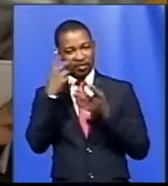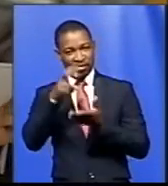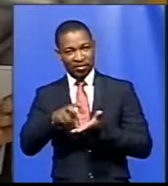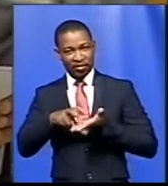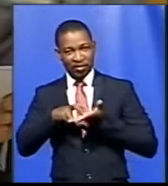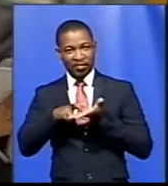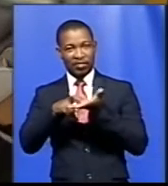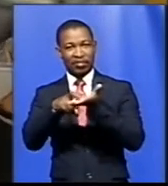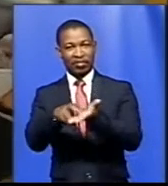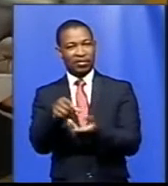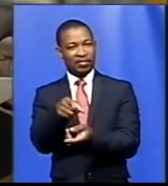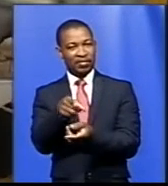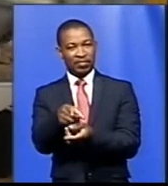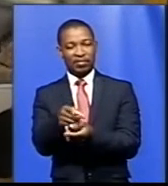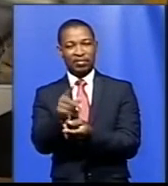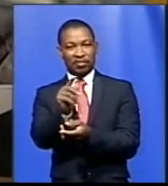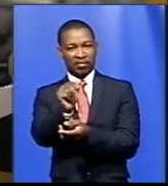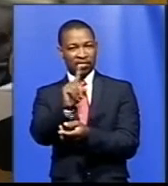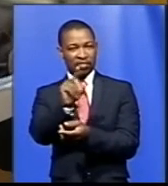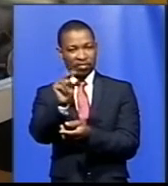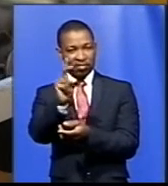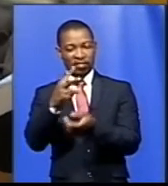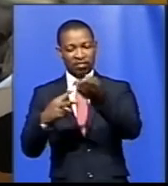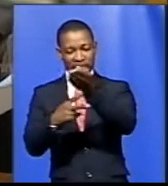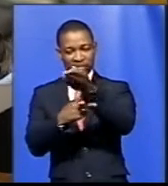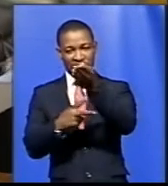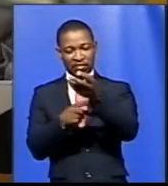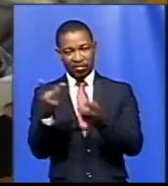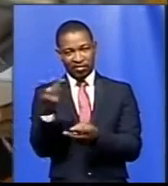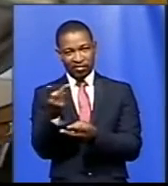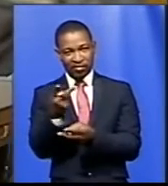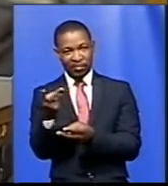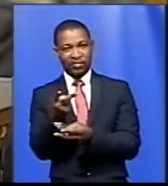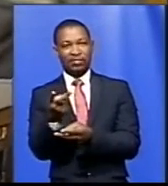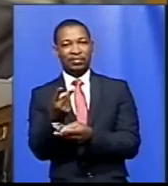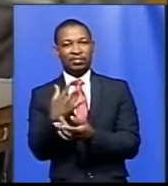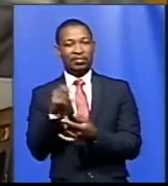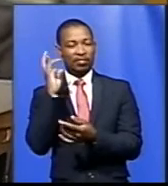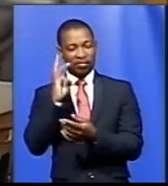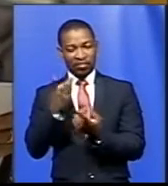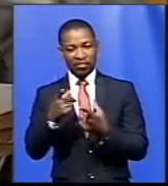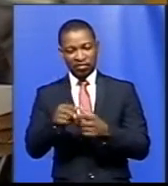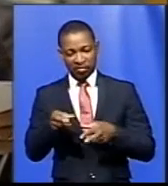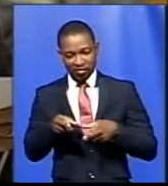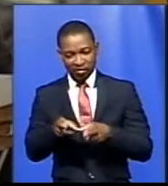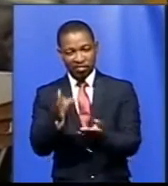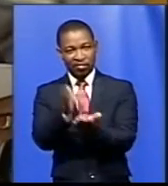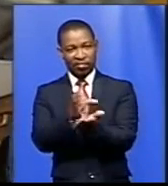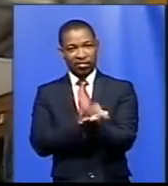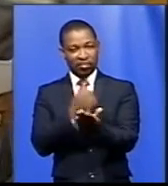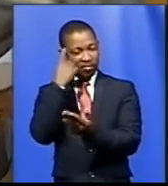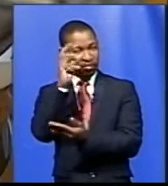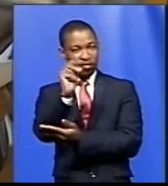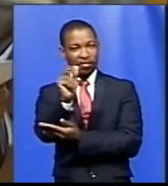is, Kazungula and Mohembo bridges, outbid performance road contract for